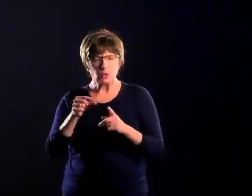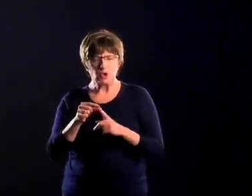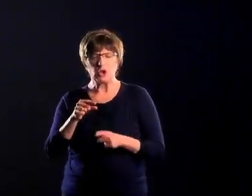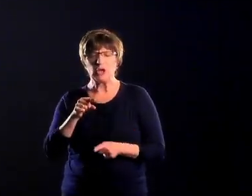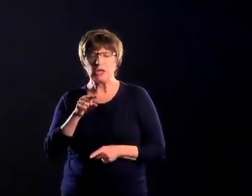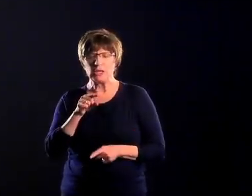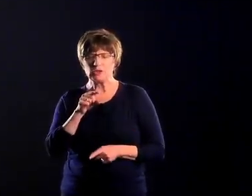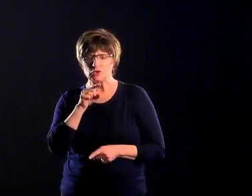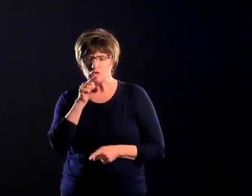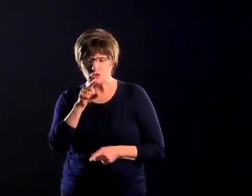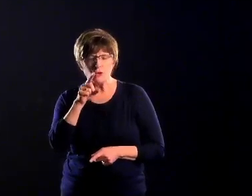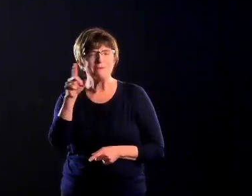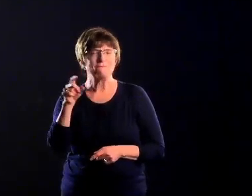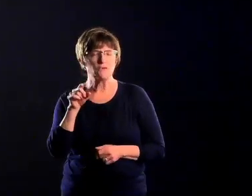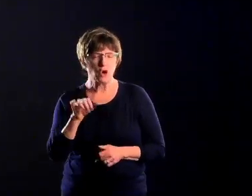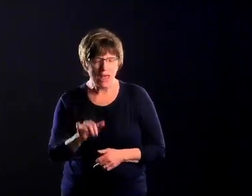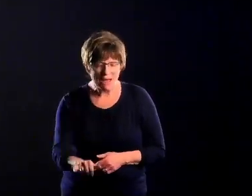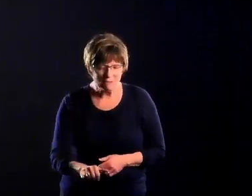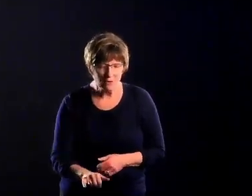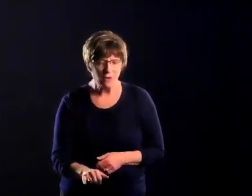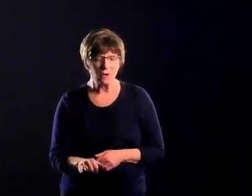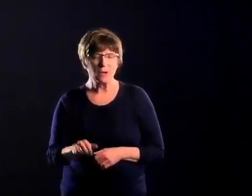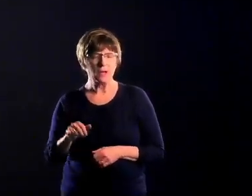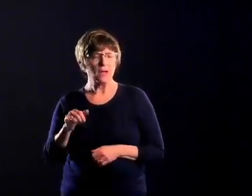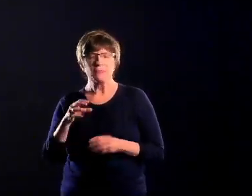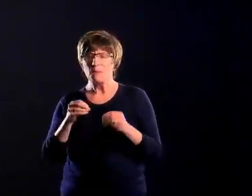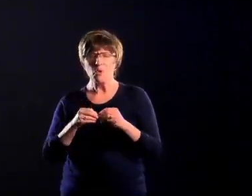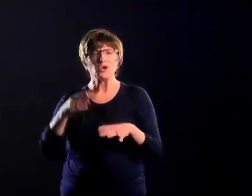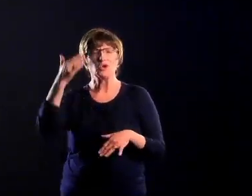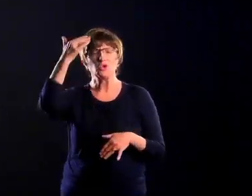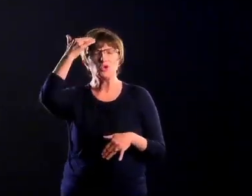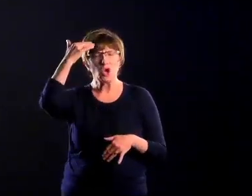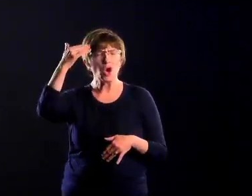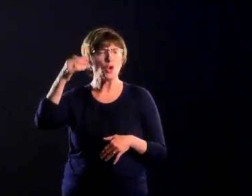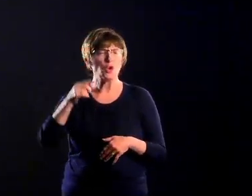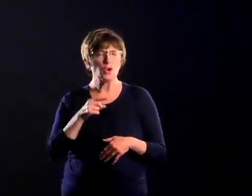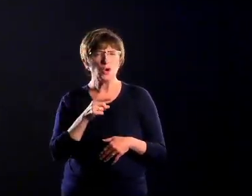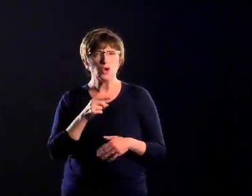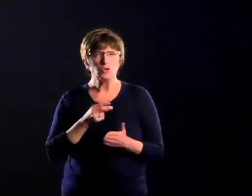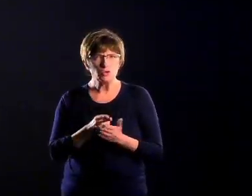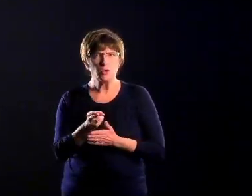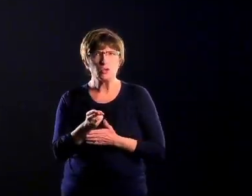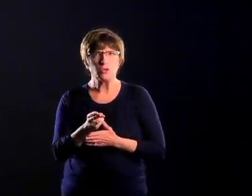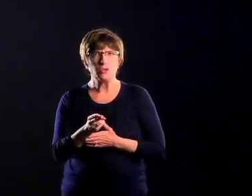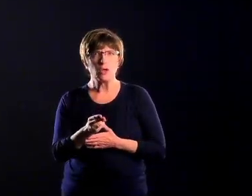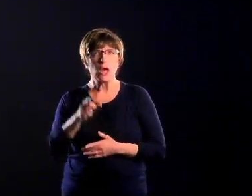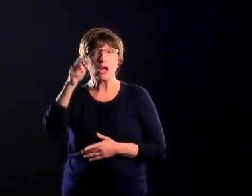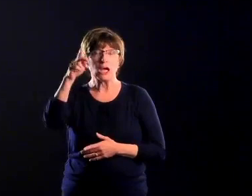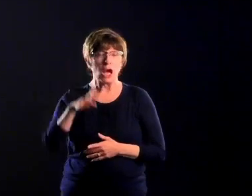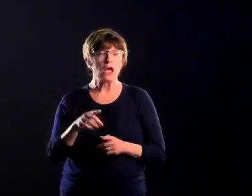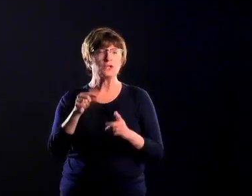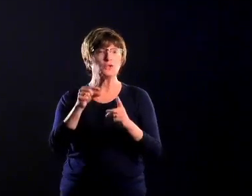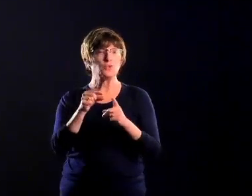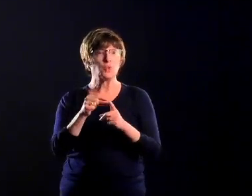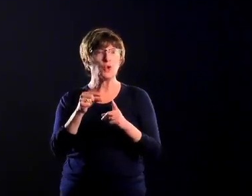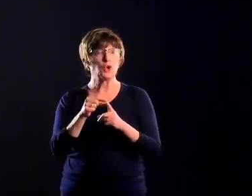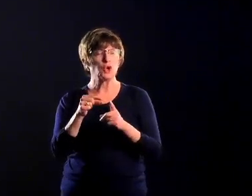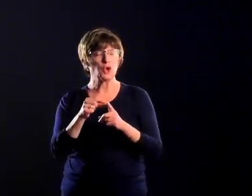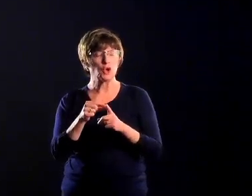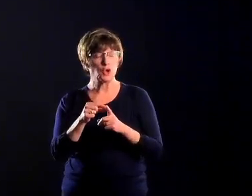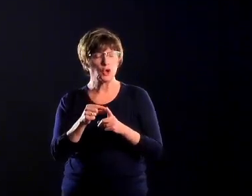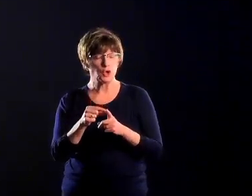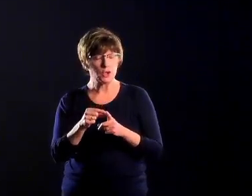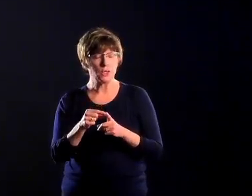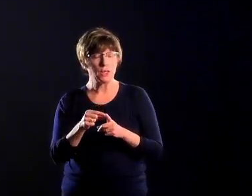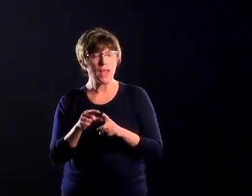take that to the bank, and the more that you know that, the more that you know truth. And we also know that God's word says to us that as we know